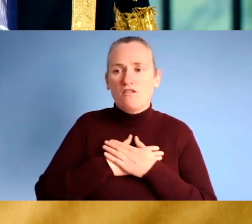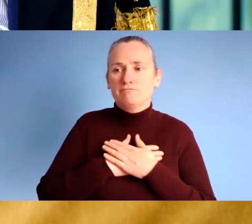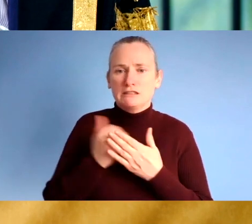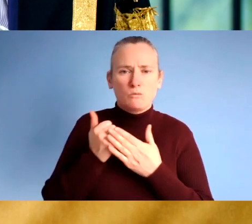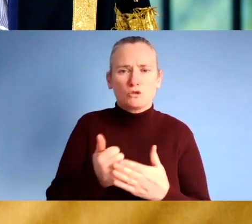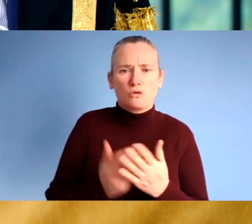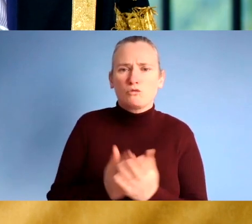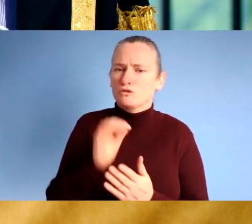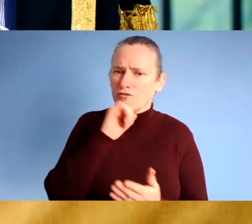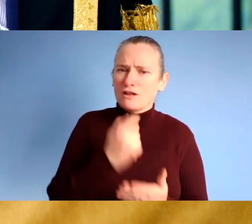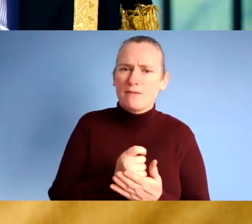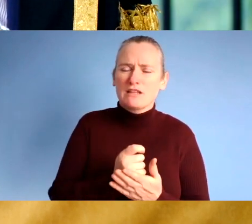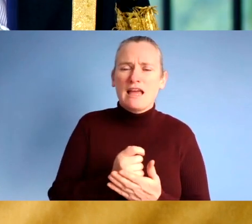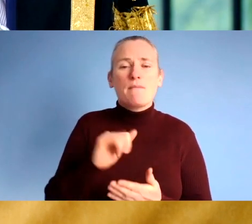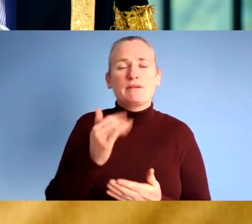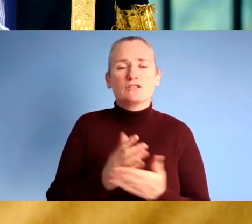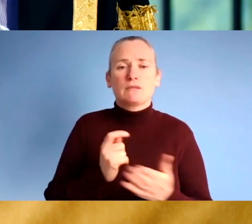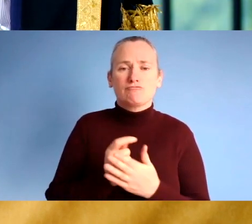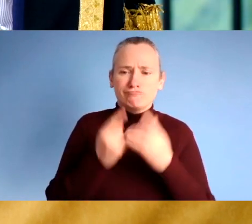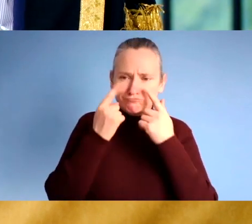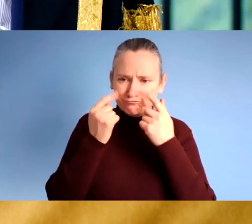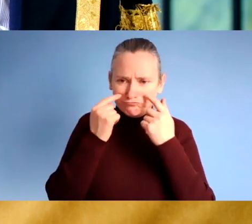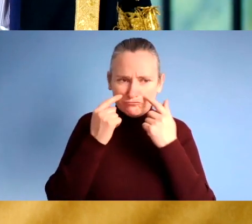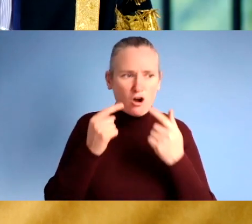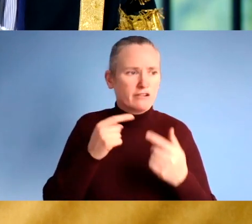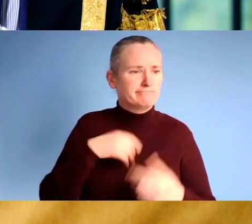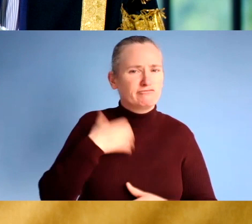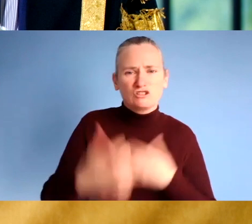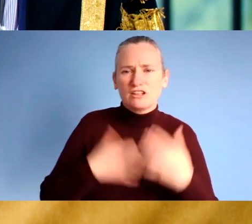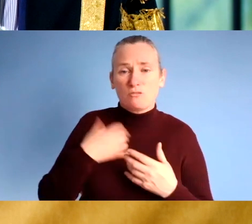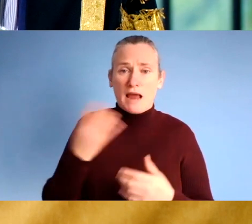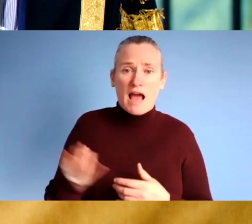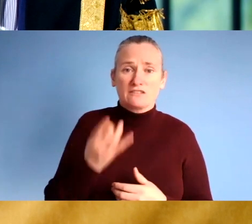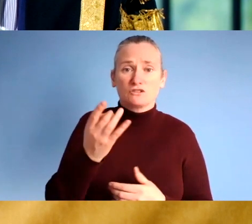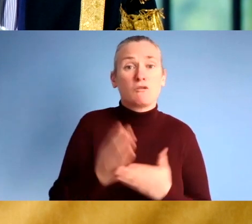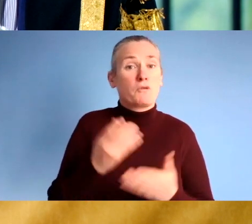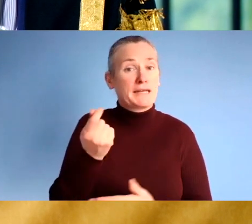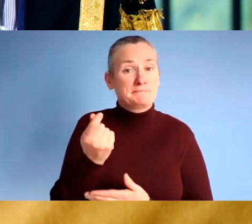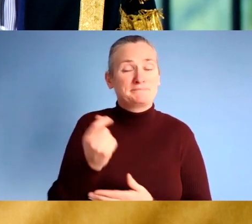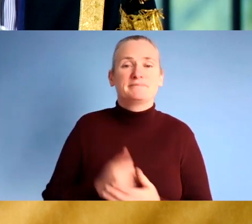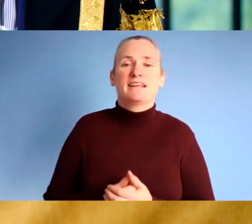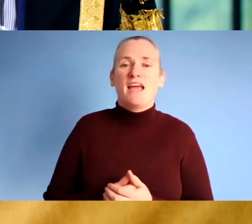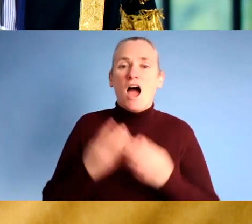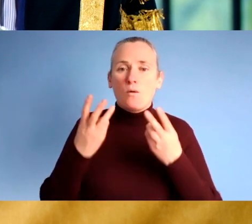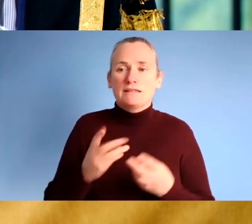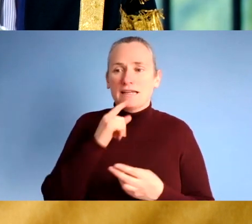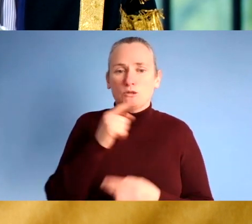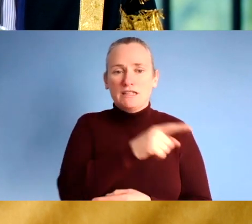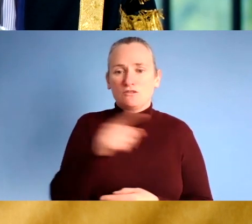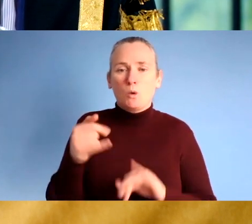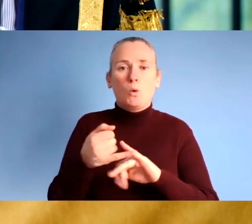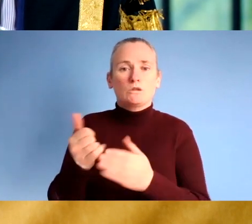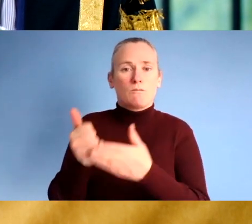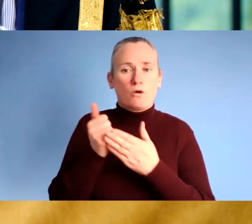shed a tear, express frustration, or maybe even ask for some money. I want to say to each of you that supported our